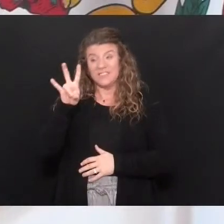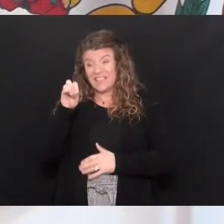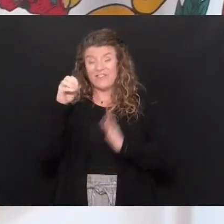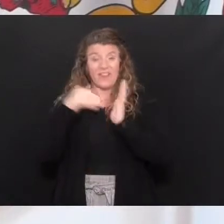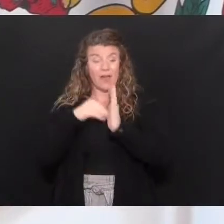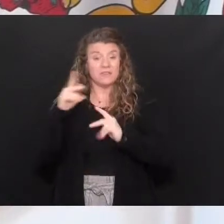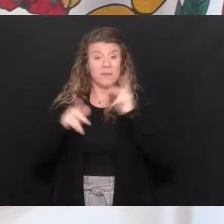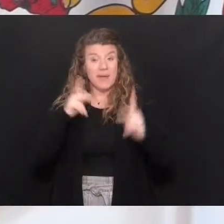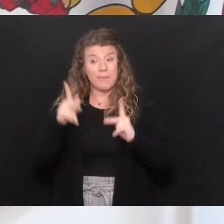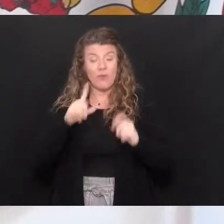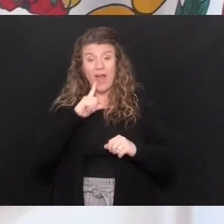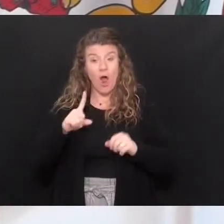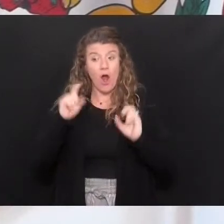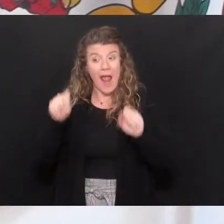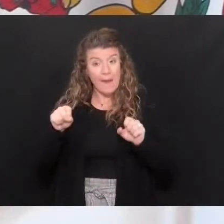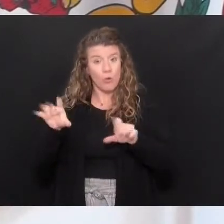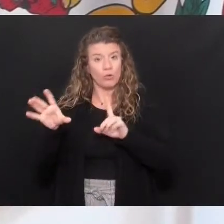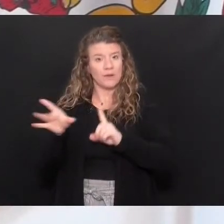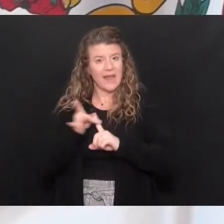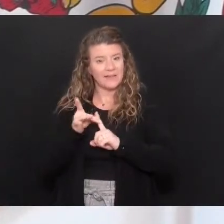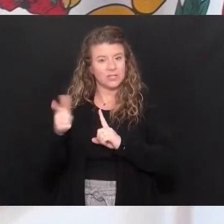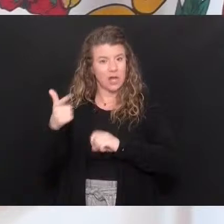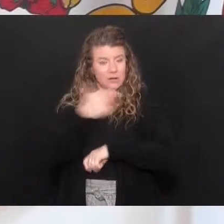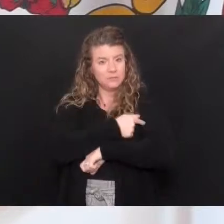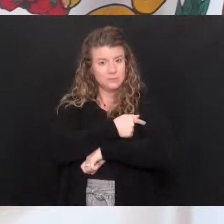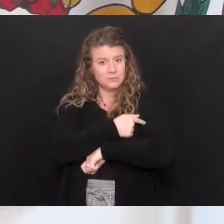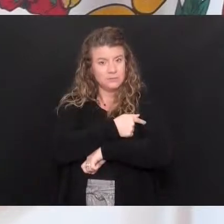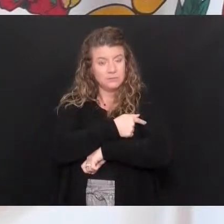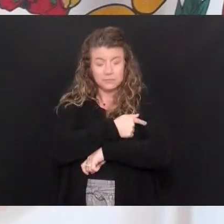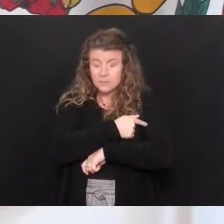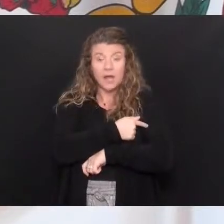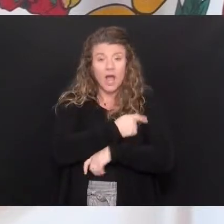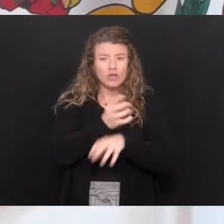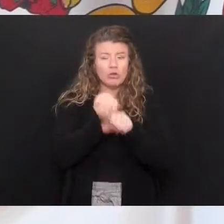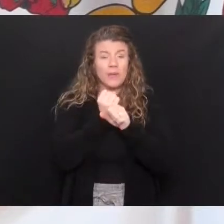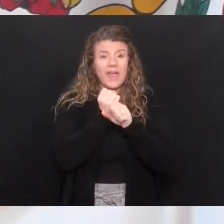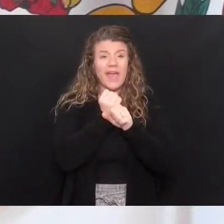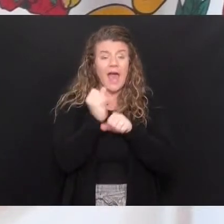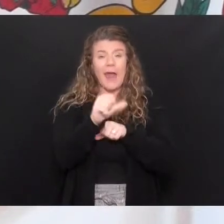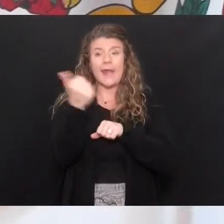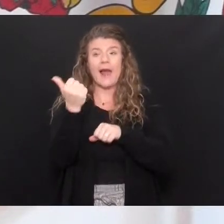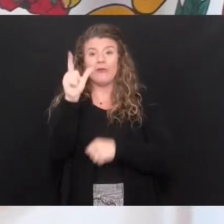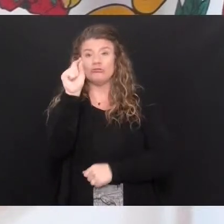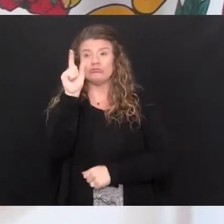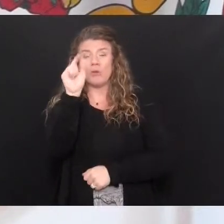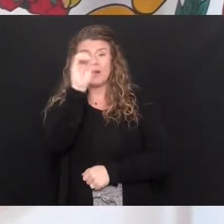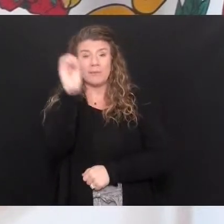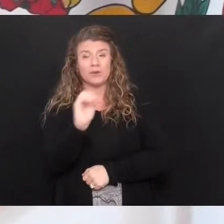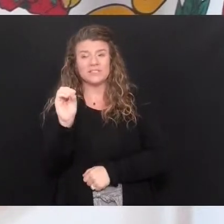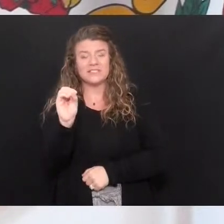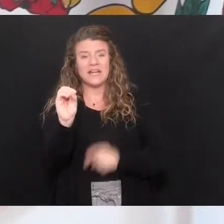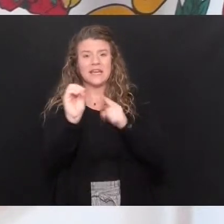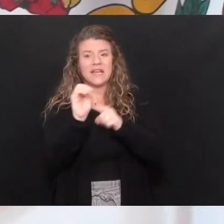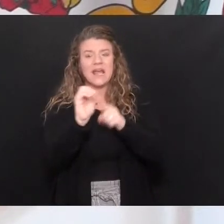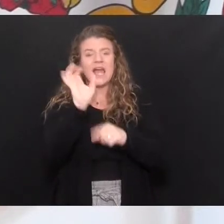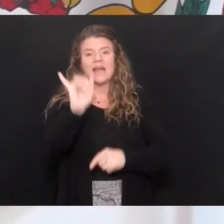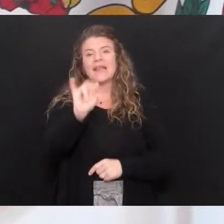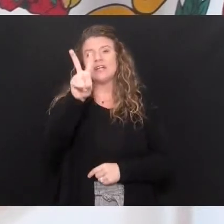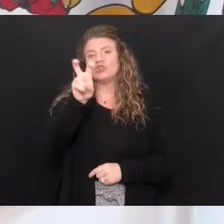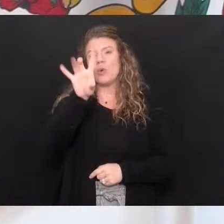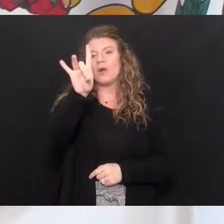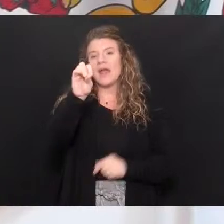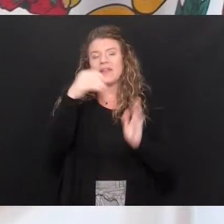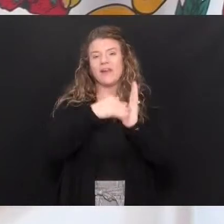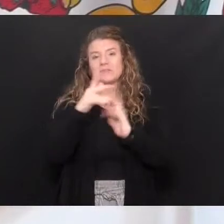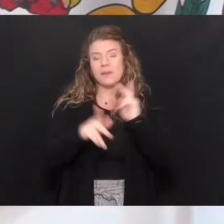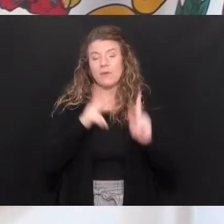1,470,000 people that are eligible. To get another 20% is basically 280,000